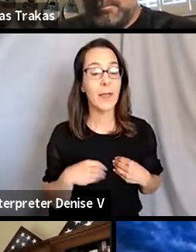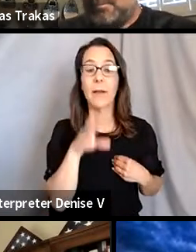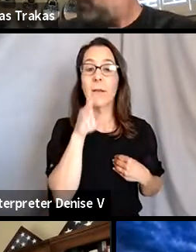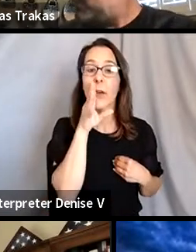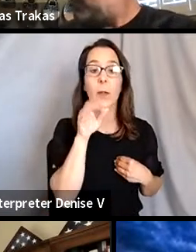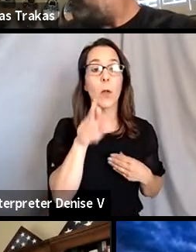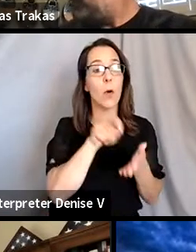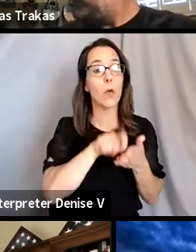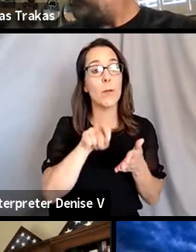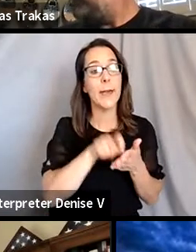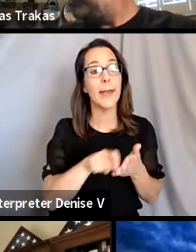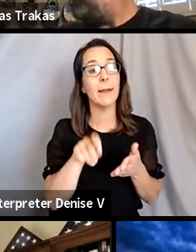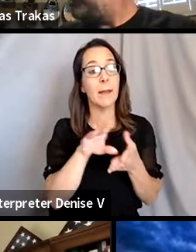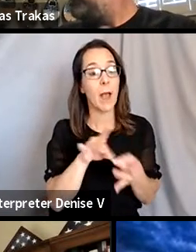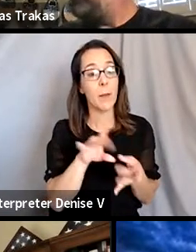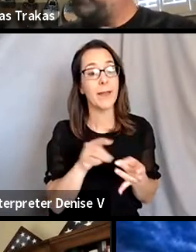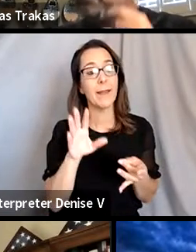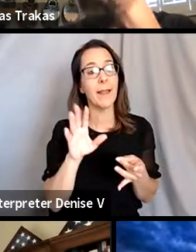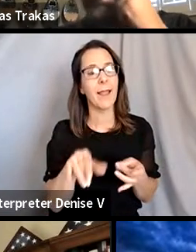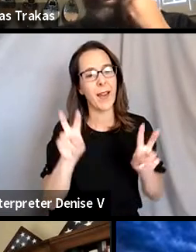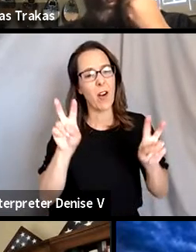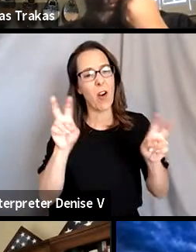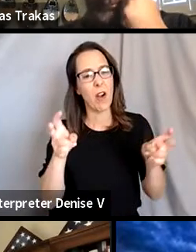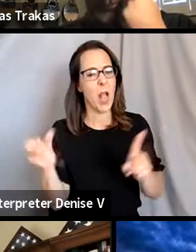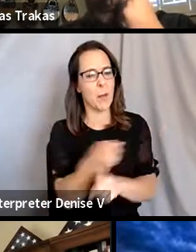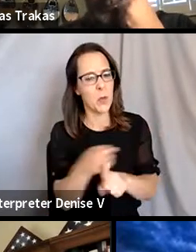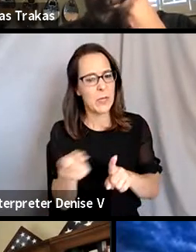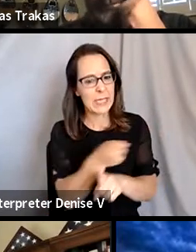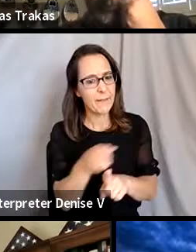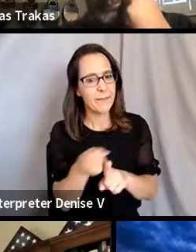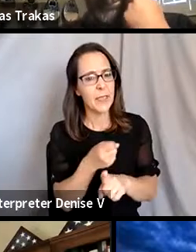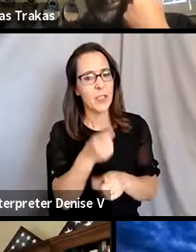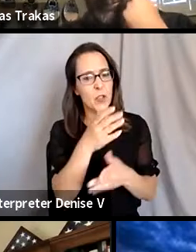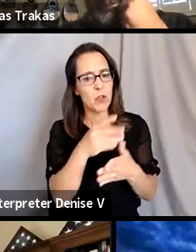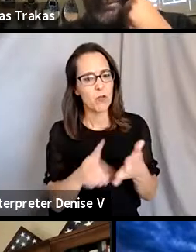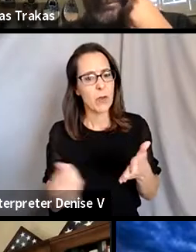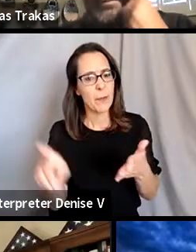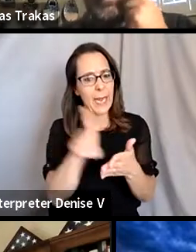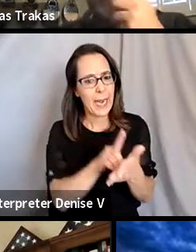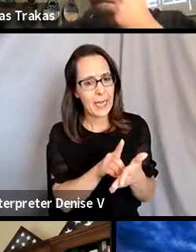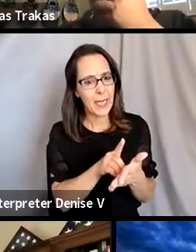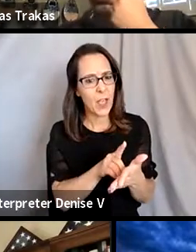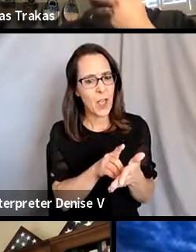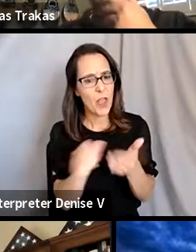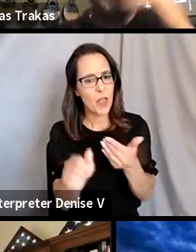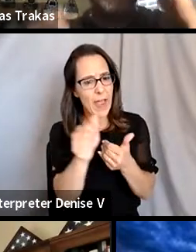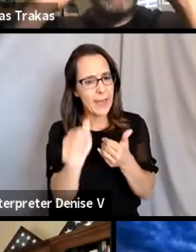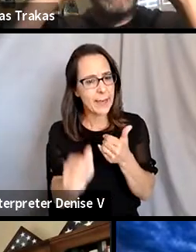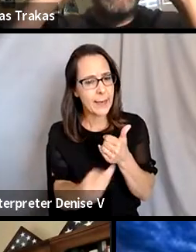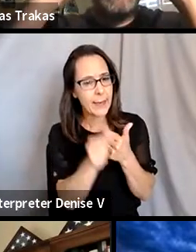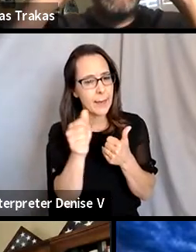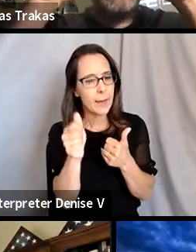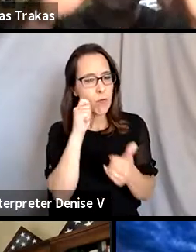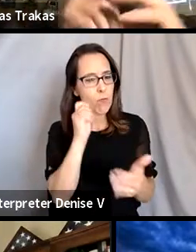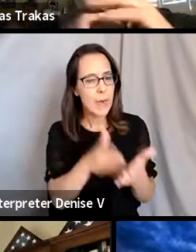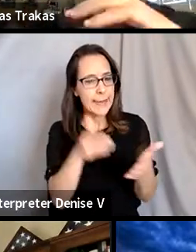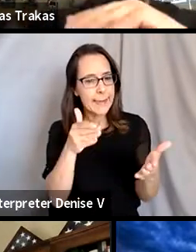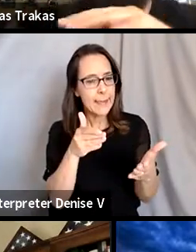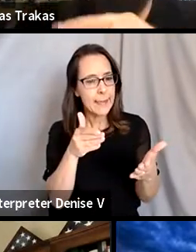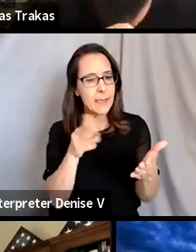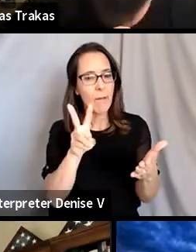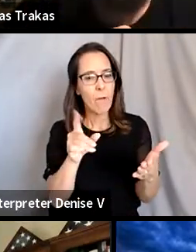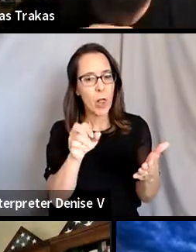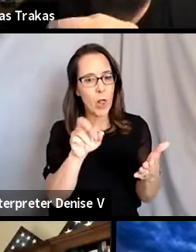written comments that are deemed abusive, discriminating, threatening, racist, vulgar, obscene,